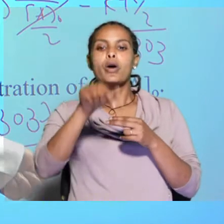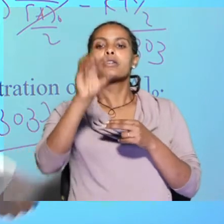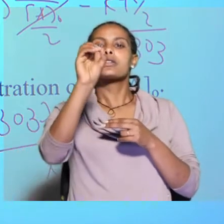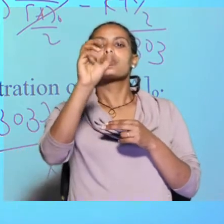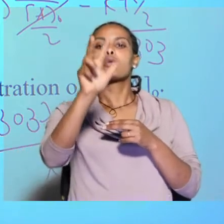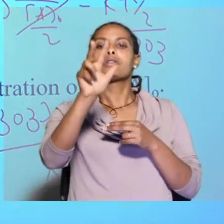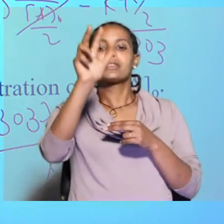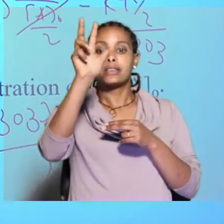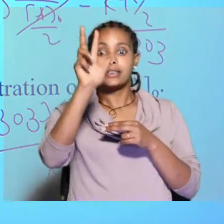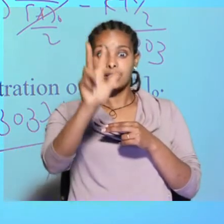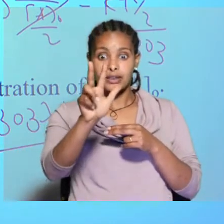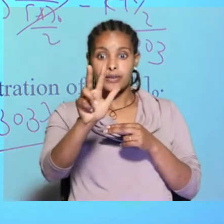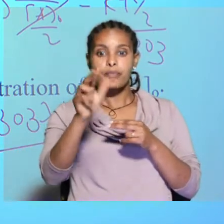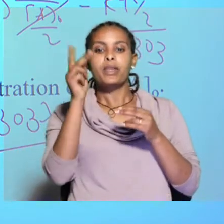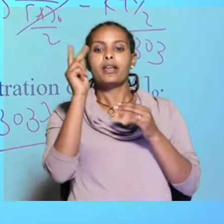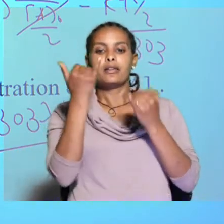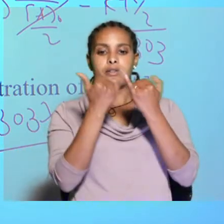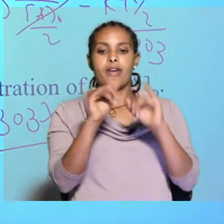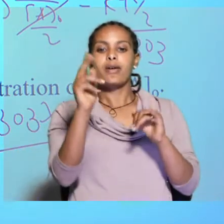divided by K is